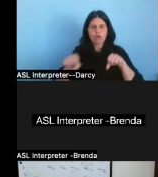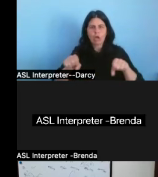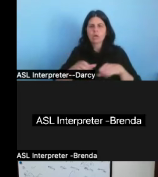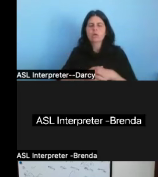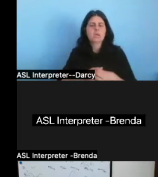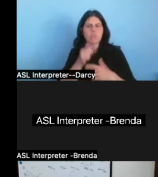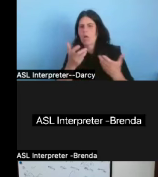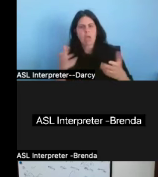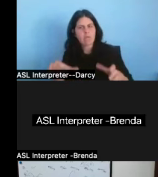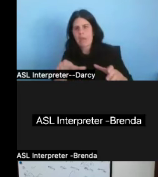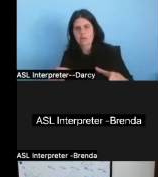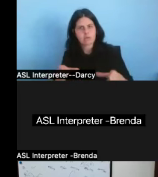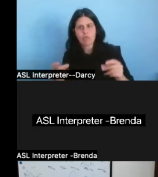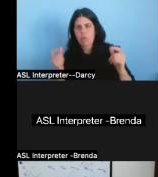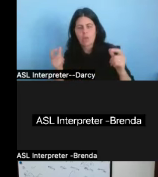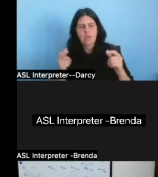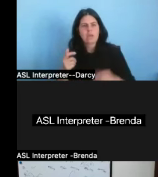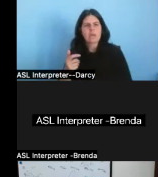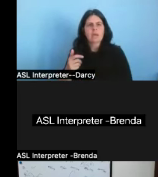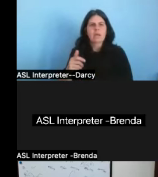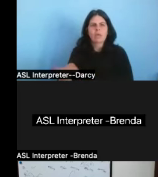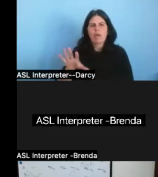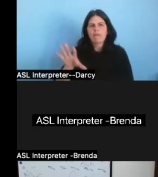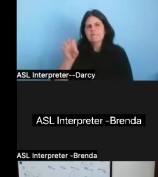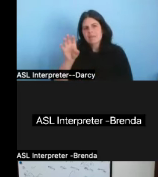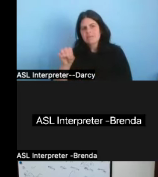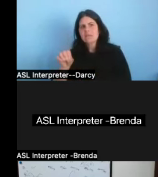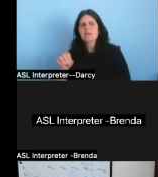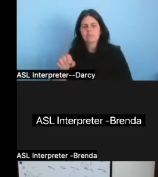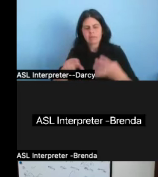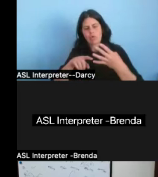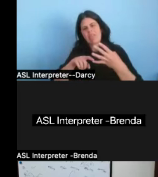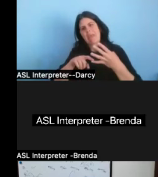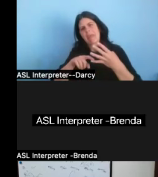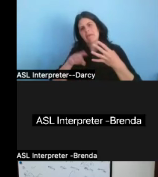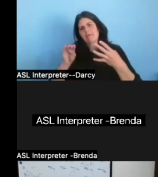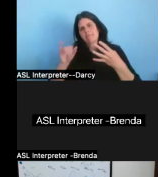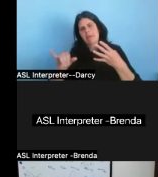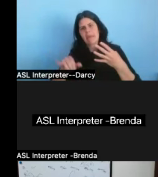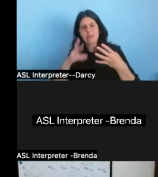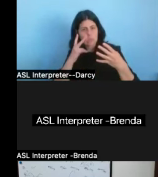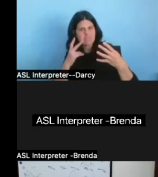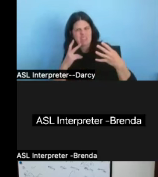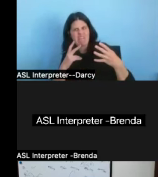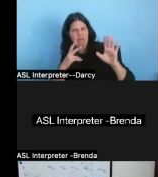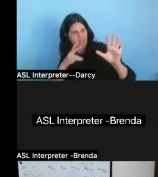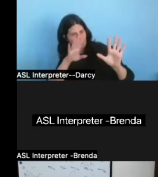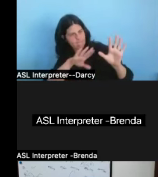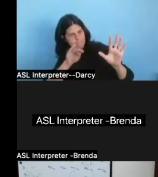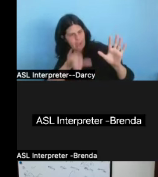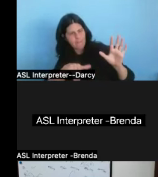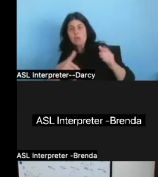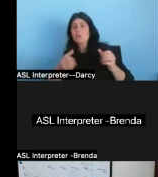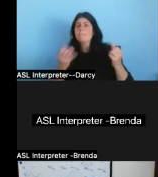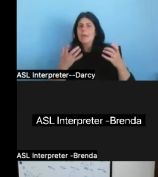about 50 by the end of May in that region, as you can see on the map. But it was kind of interesting that we had a bunch of foreshocks